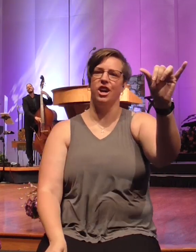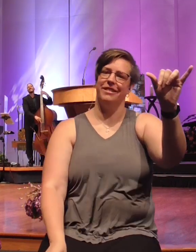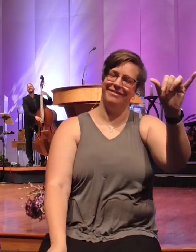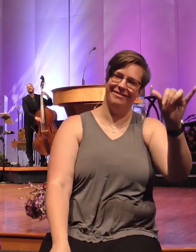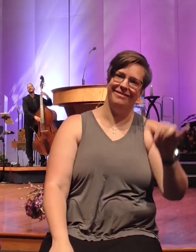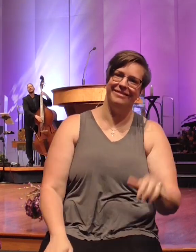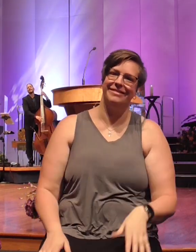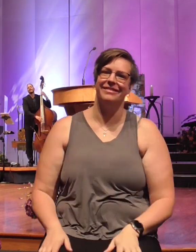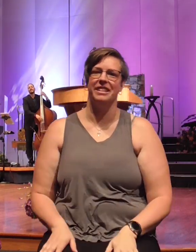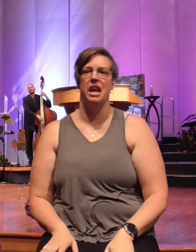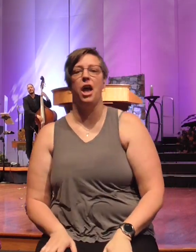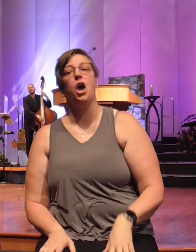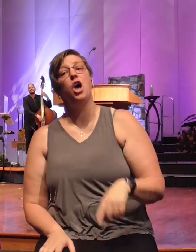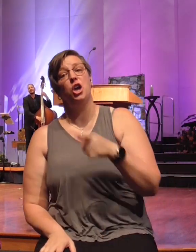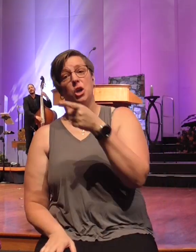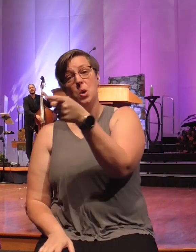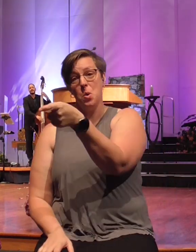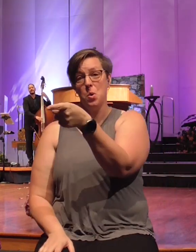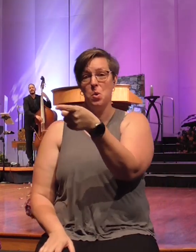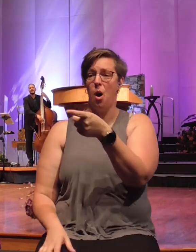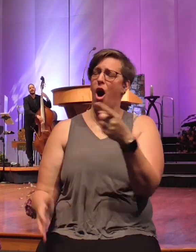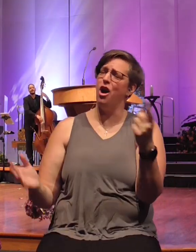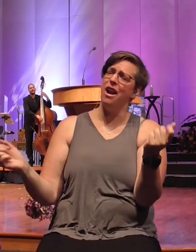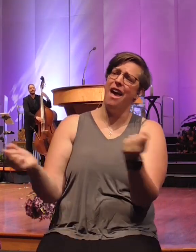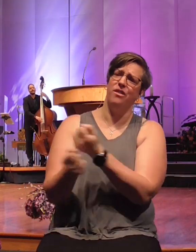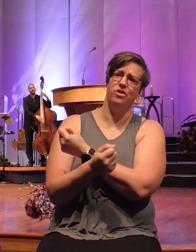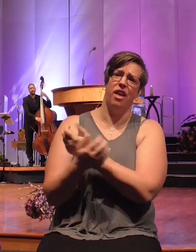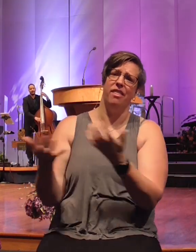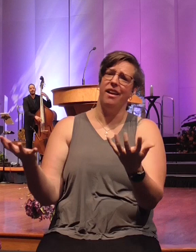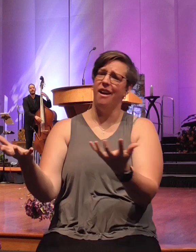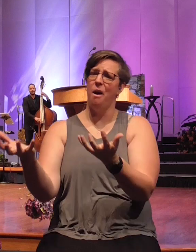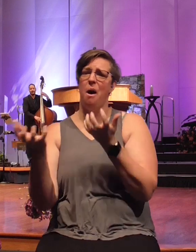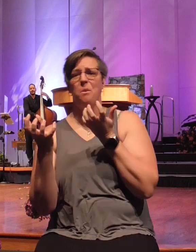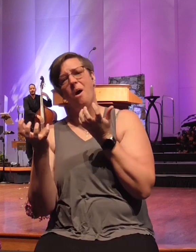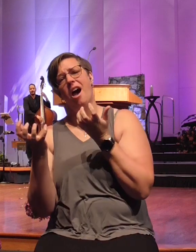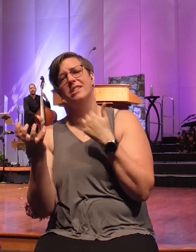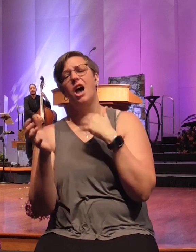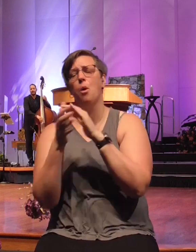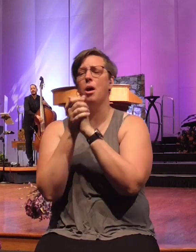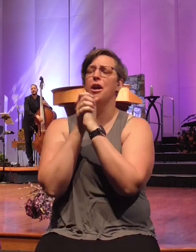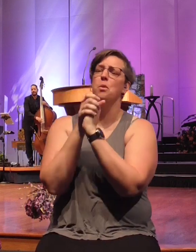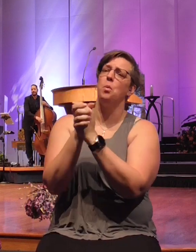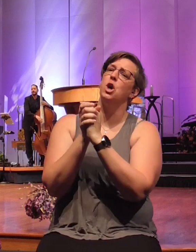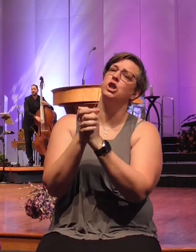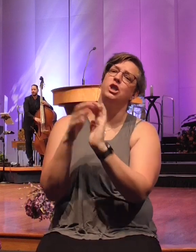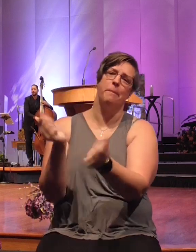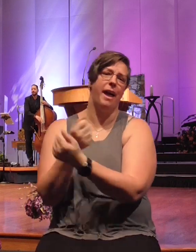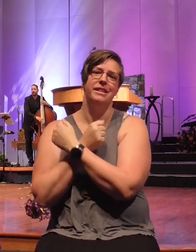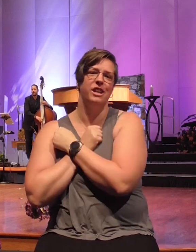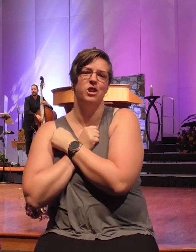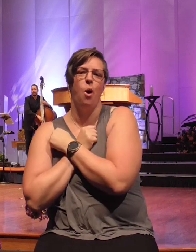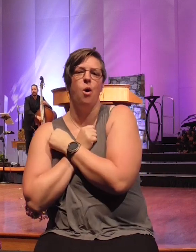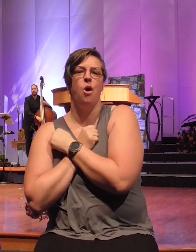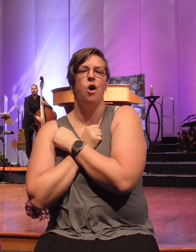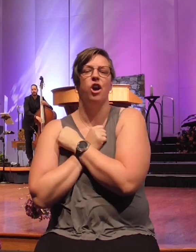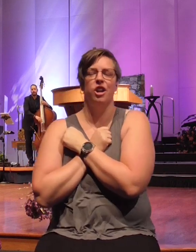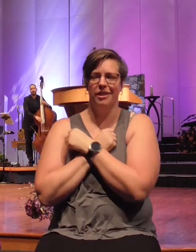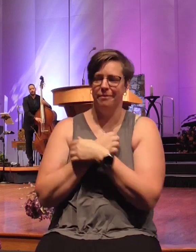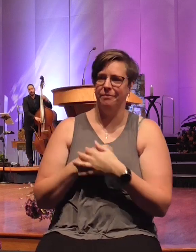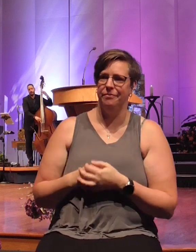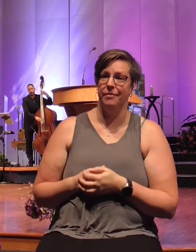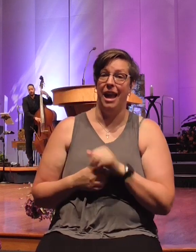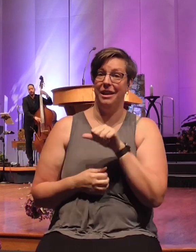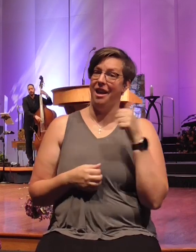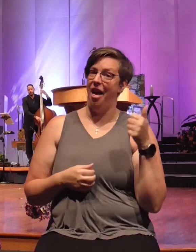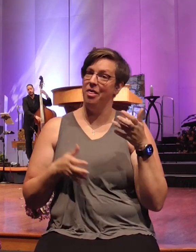forevermore. You are all I long for, all I worship and adore.